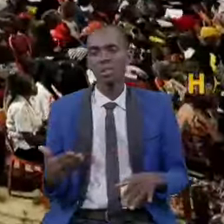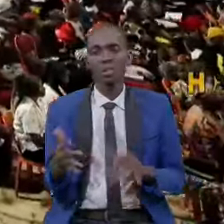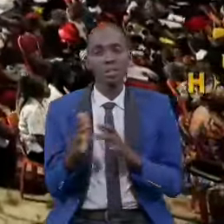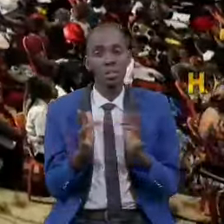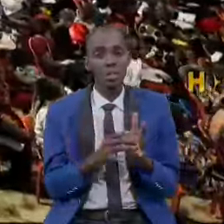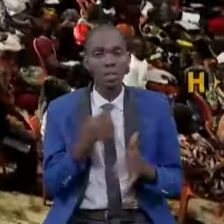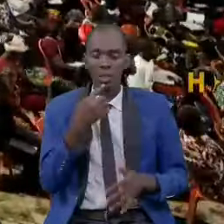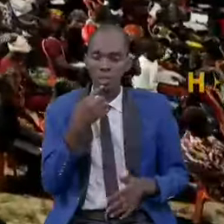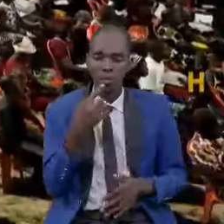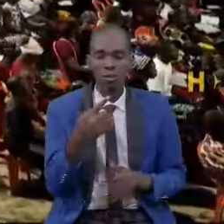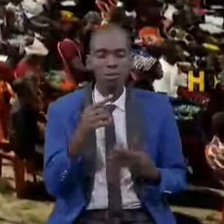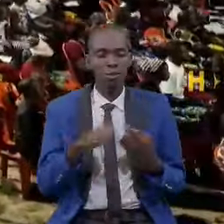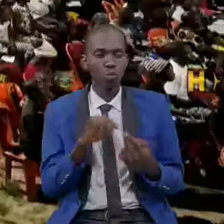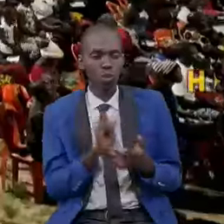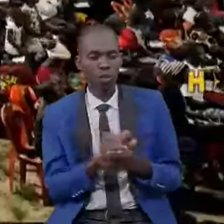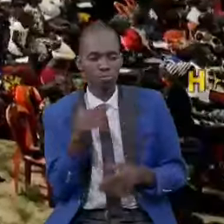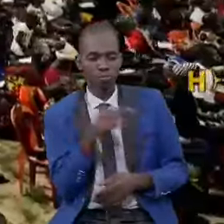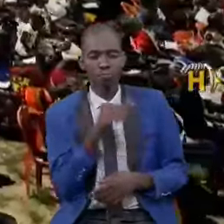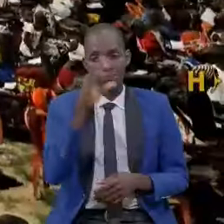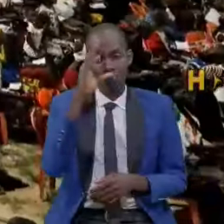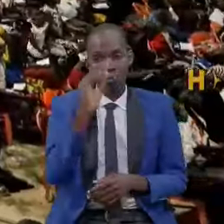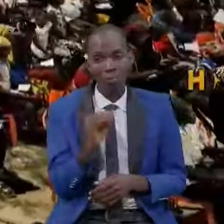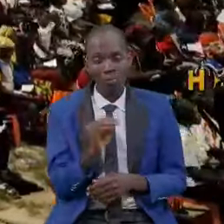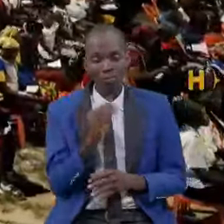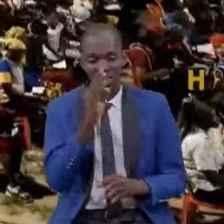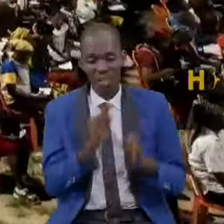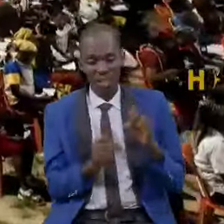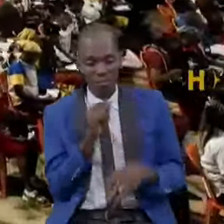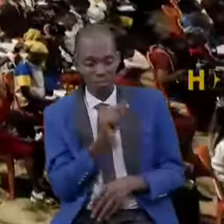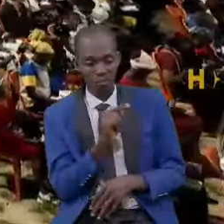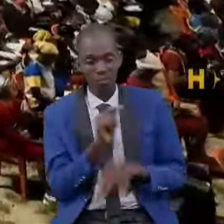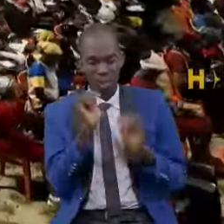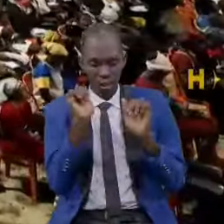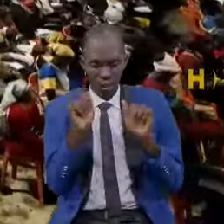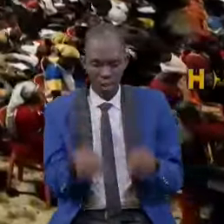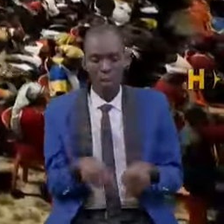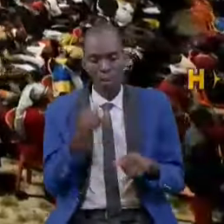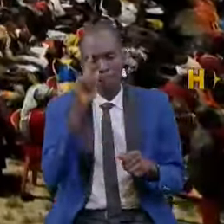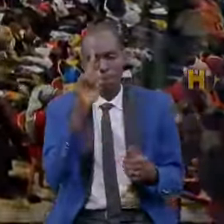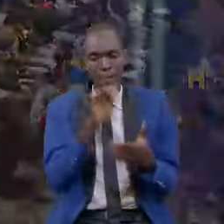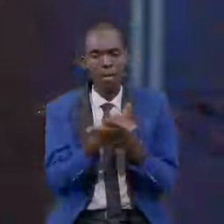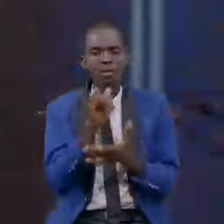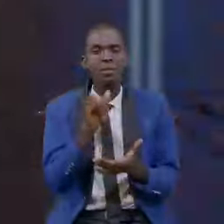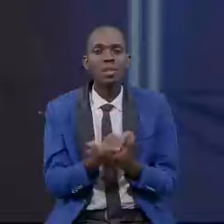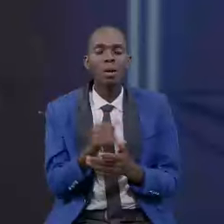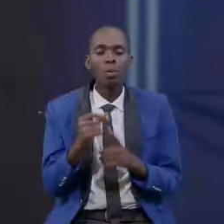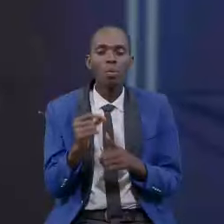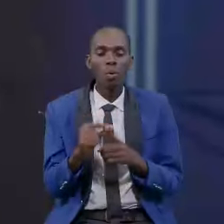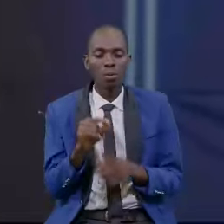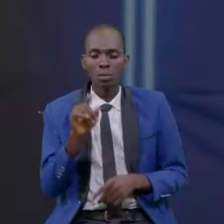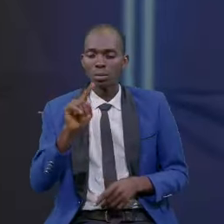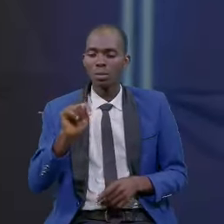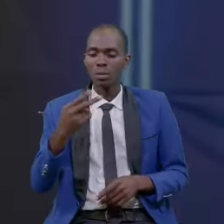unto him, if thou canst believe, that what thou means to you, if